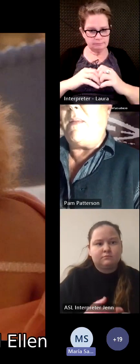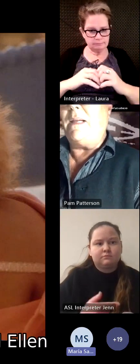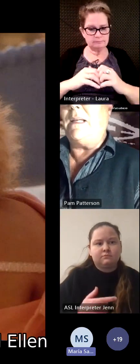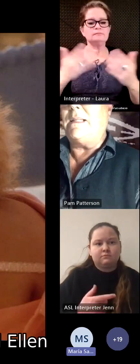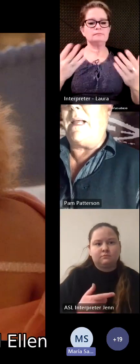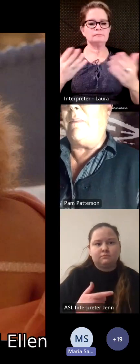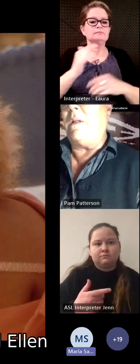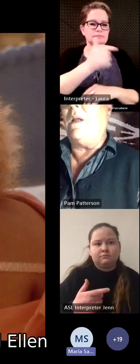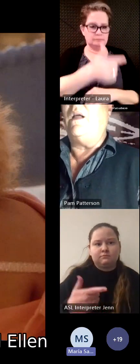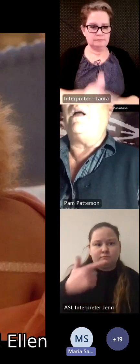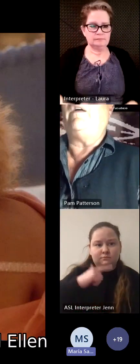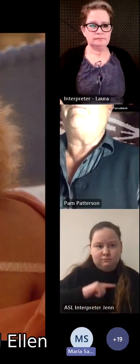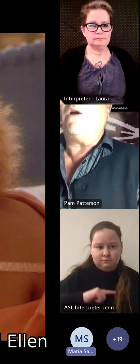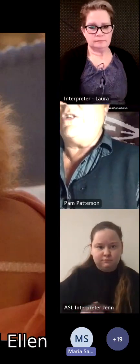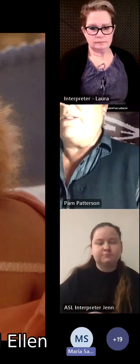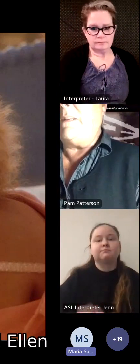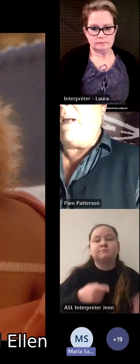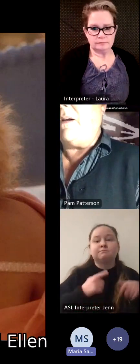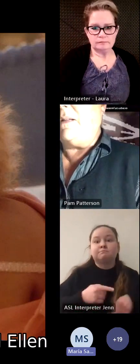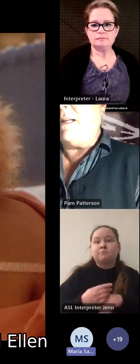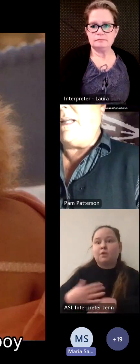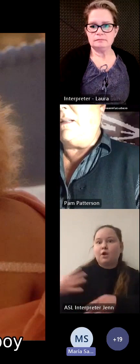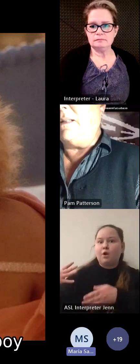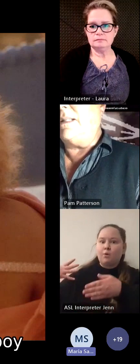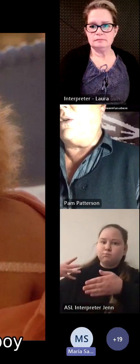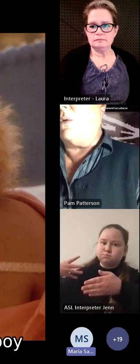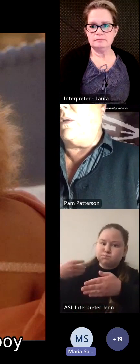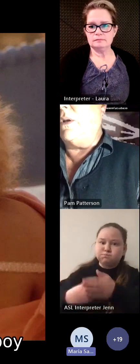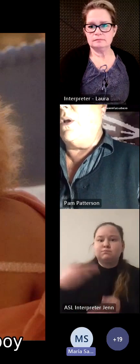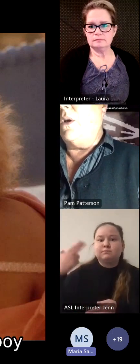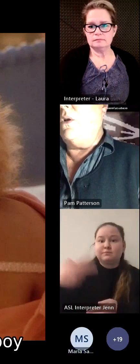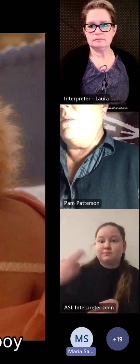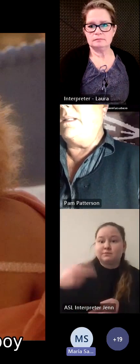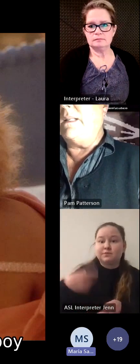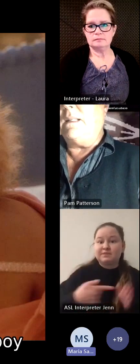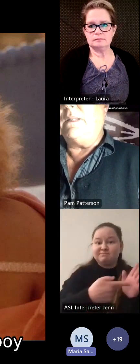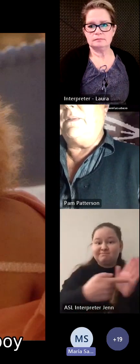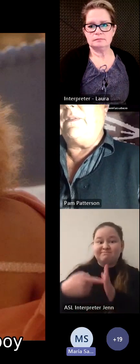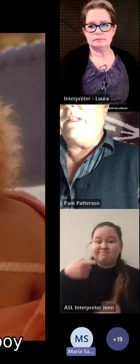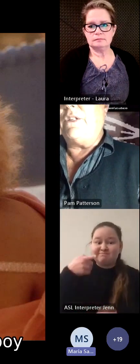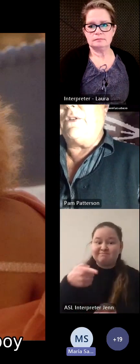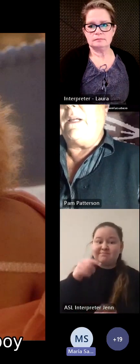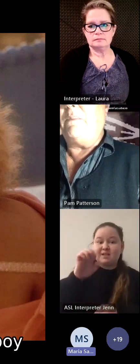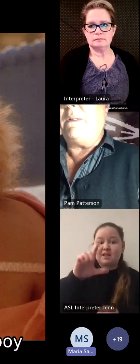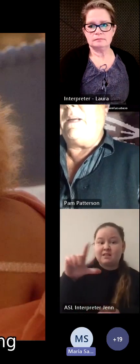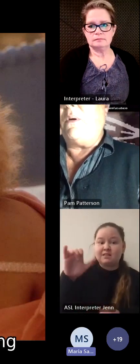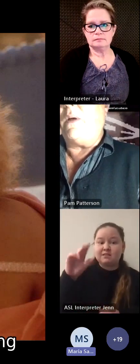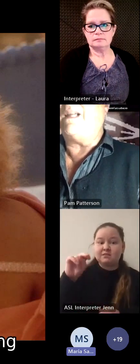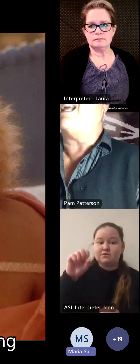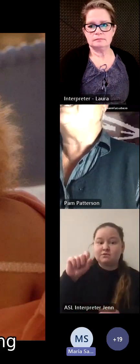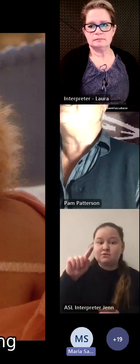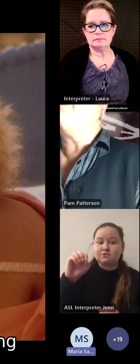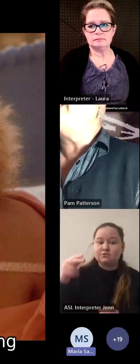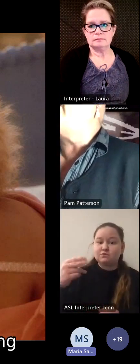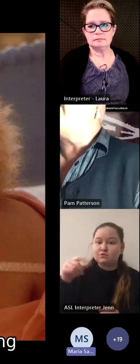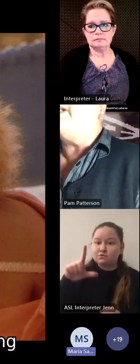the problematic example of partially paralyzed Ellen Stoll, who was seductively featured in Playboy